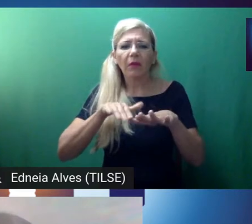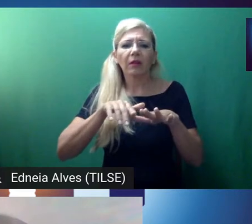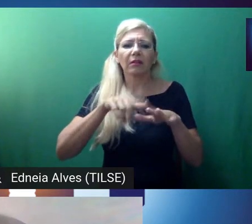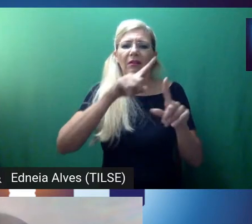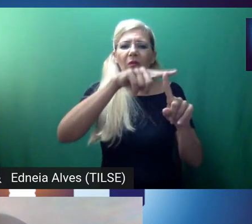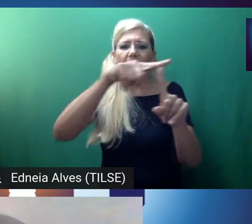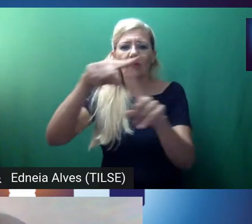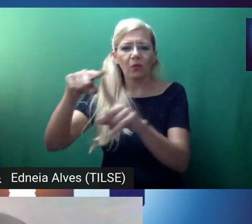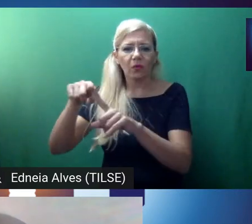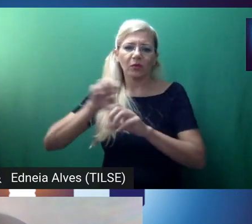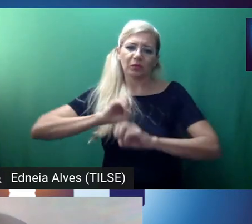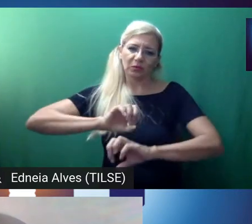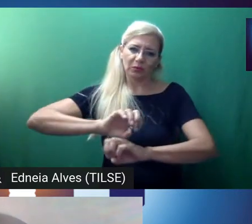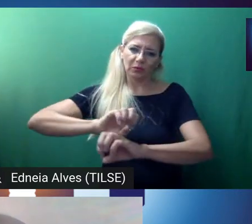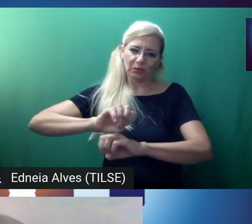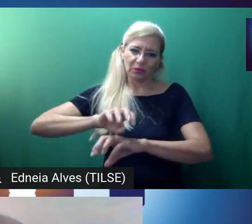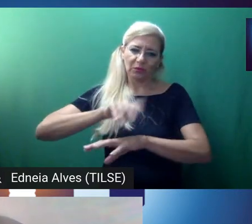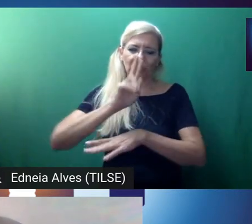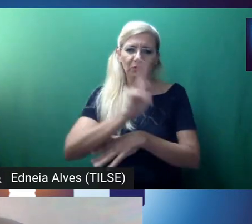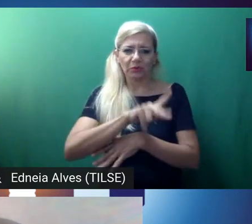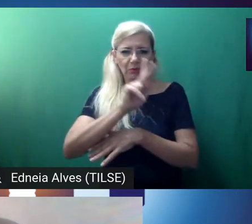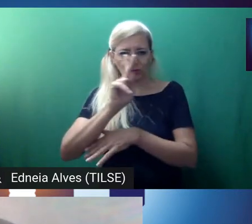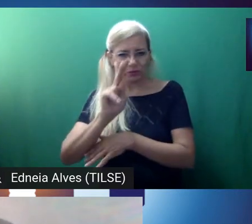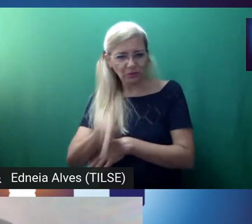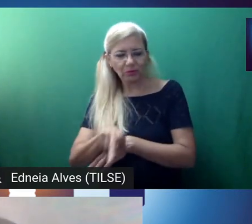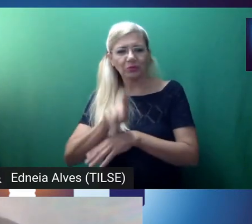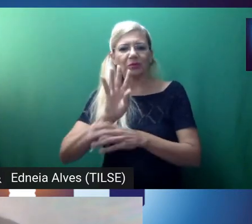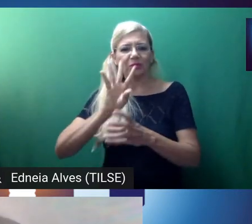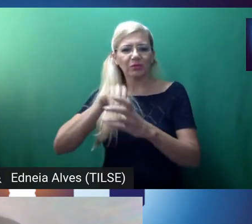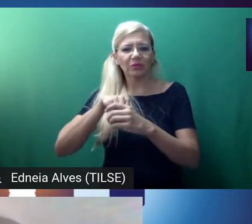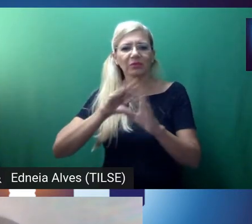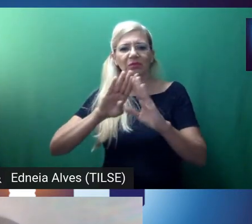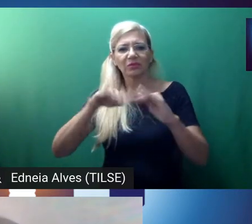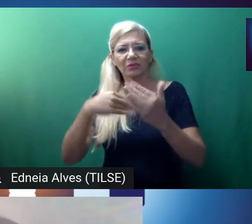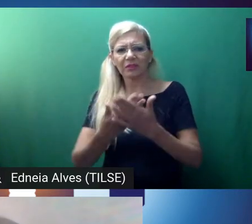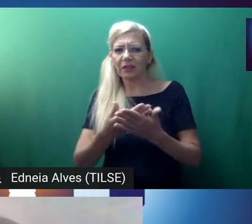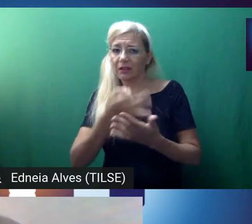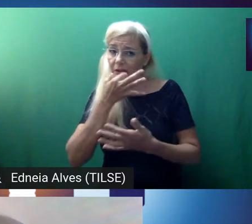our teachers have received in college. So can you comment on these two